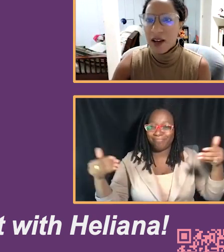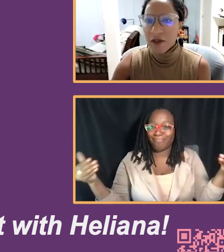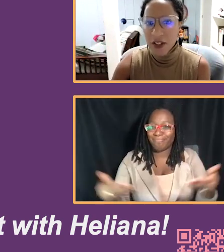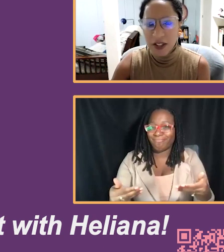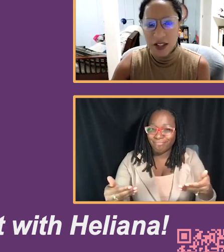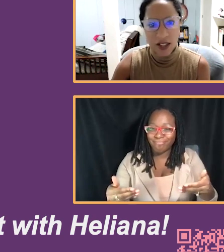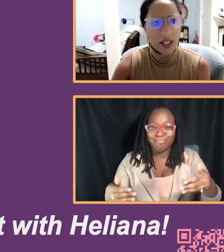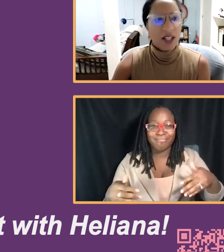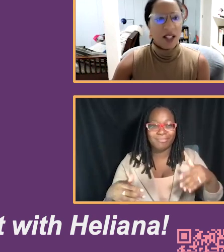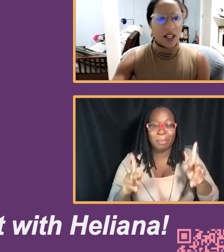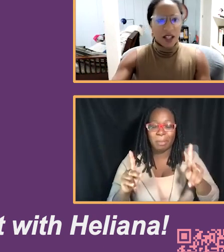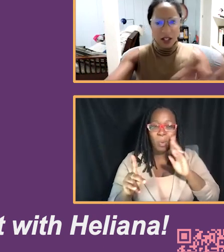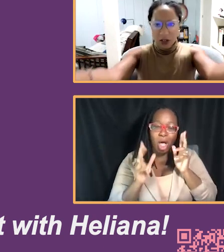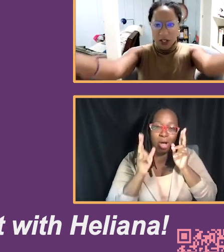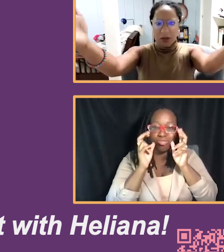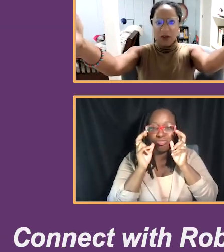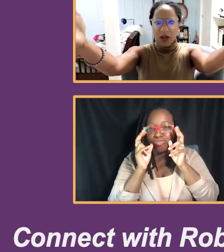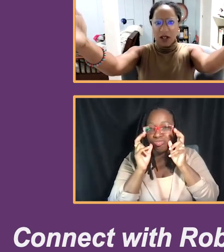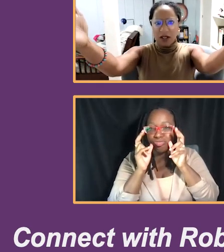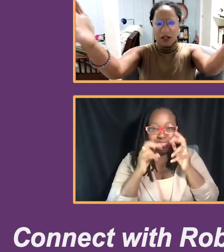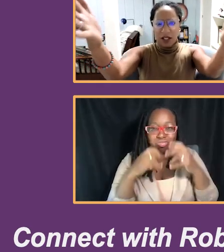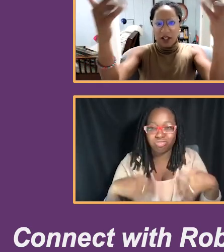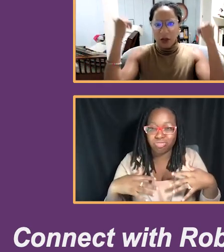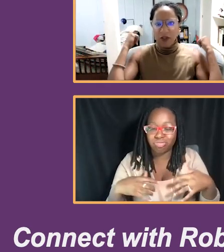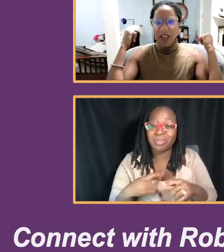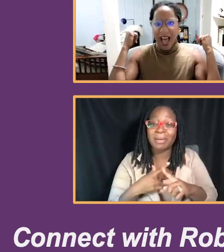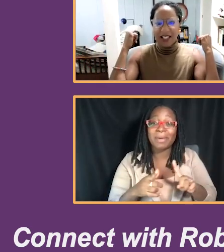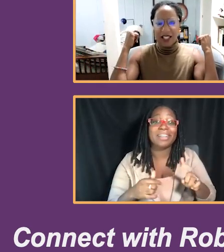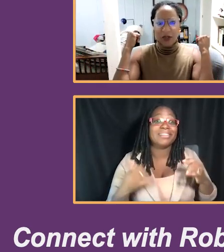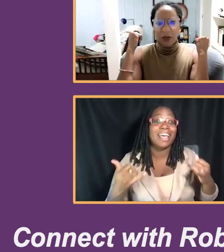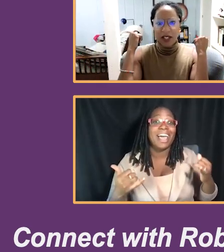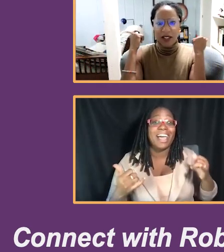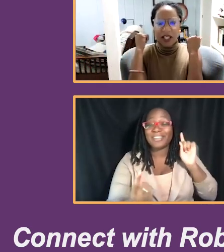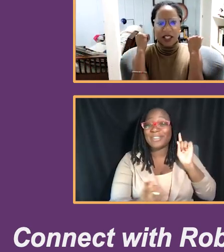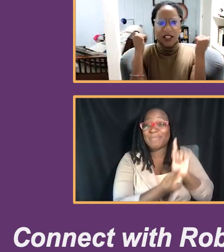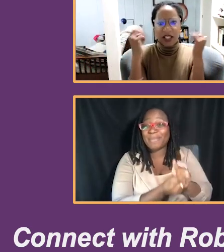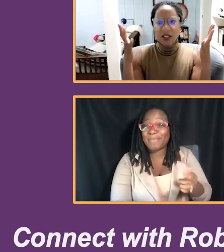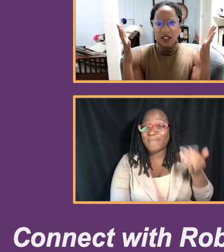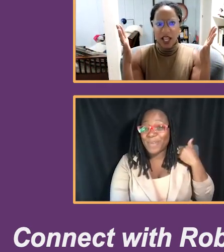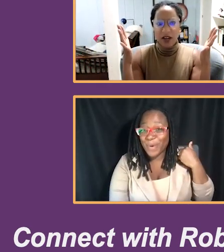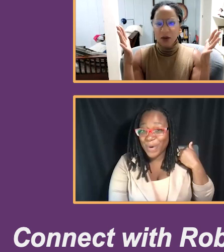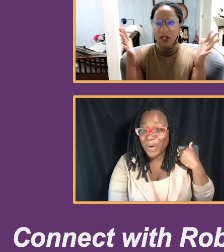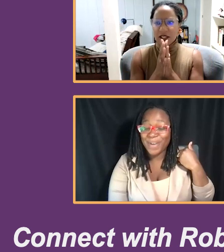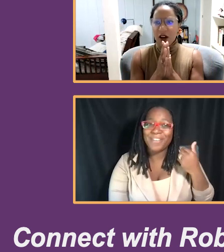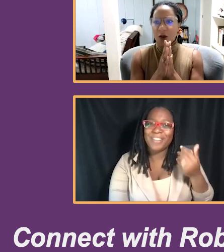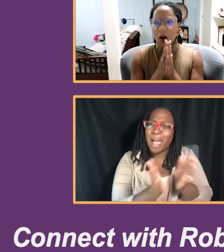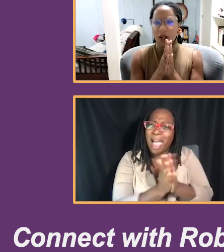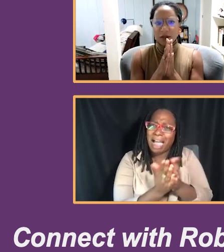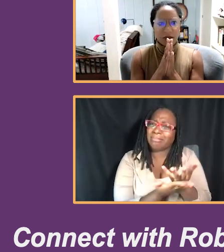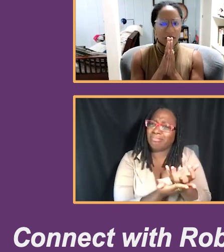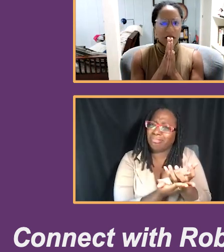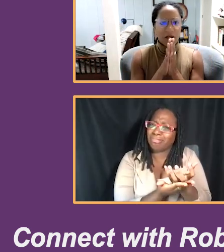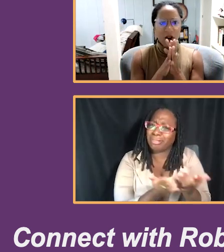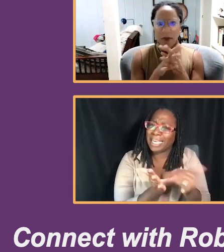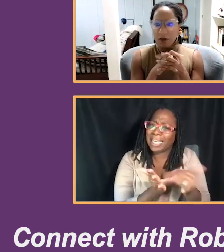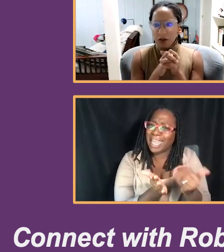But first, you've seen her before, and you've asked us repeatedly to see her again. Let's all